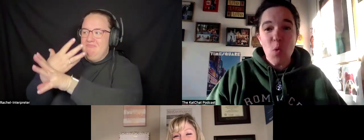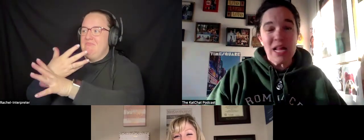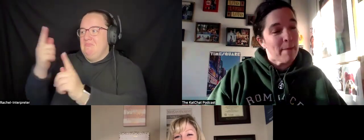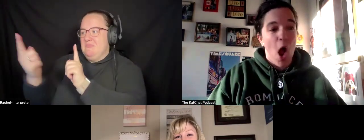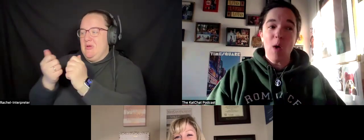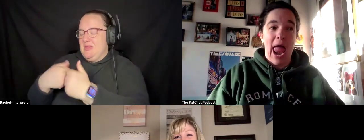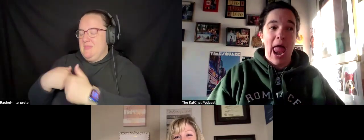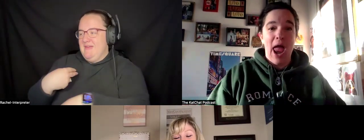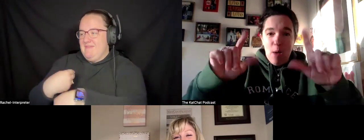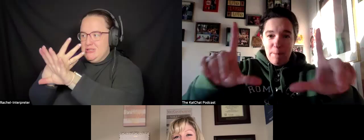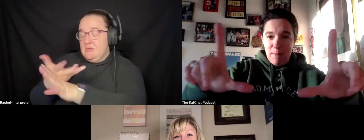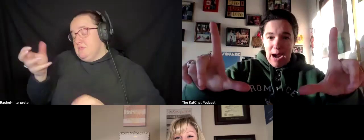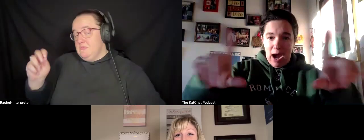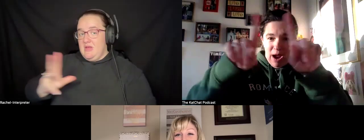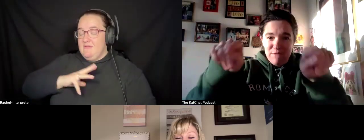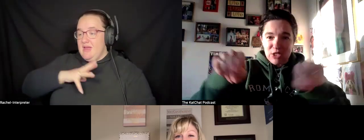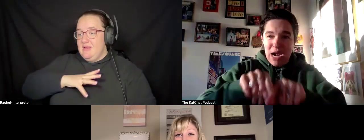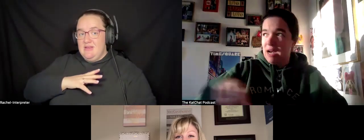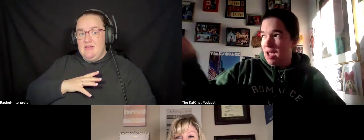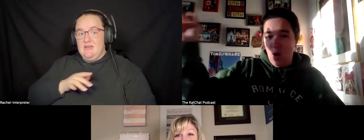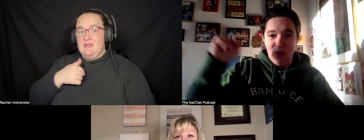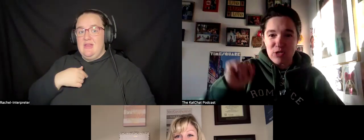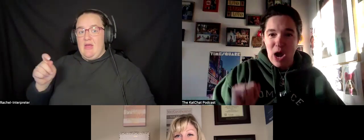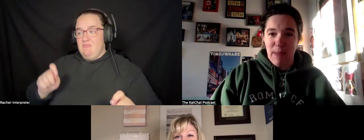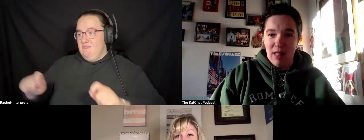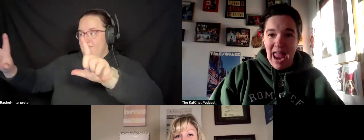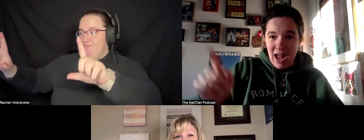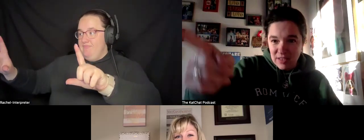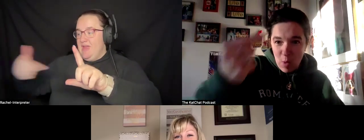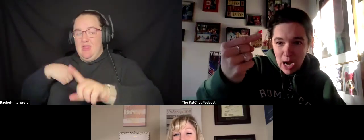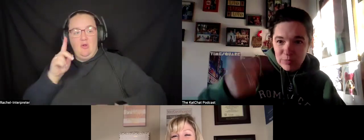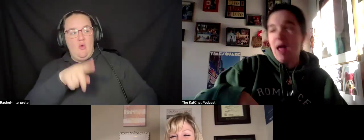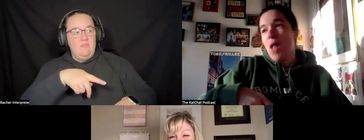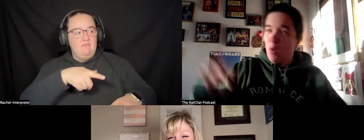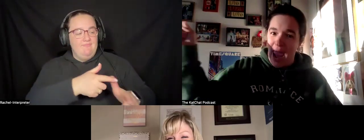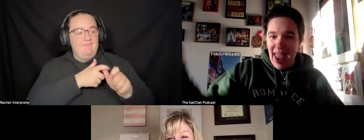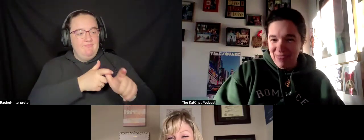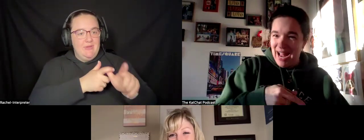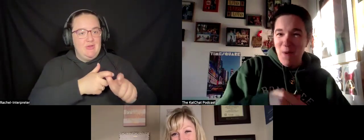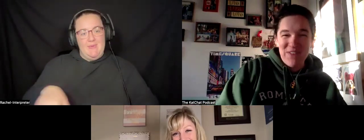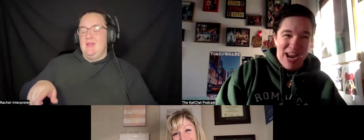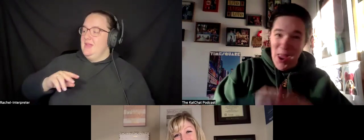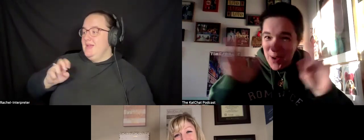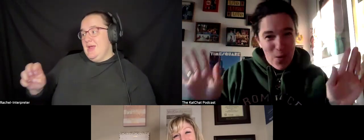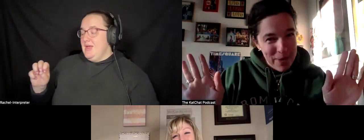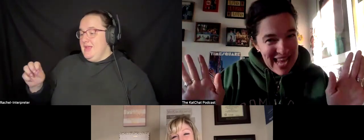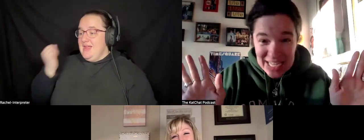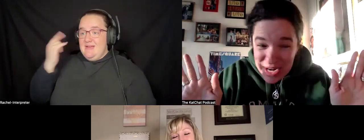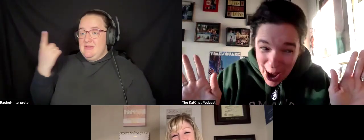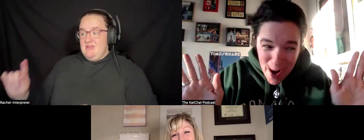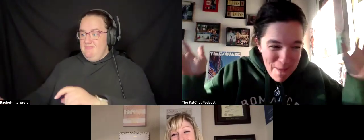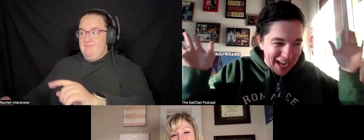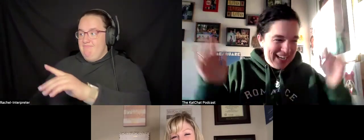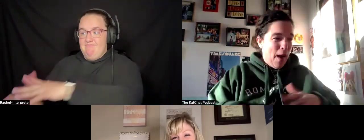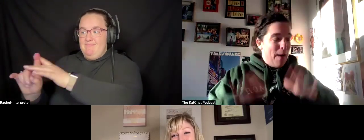me virtually. I'm like, okay, I will put my private screen, go on the treadmill, and someone comes in, I'm like, okay, they come over here. Nobody has